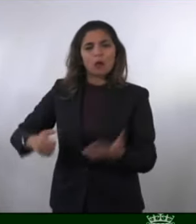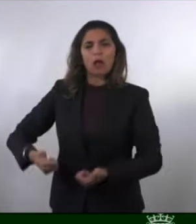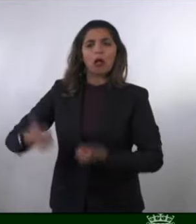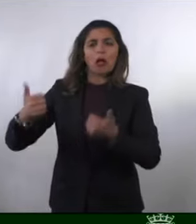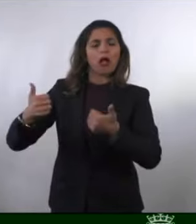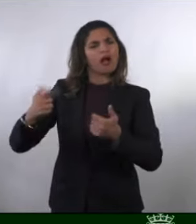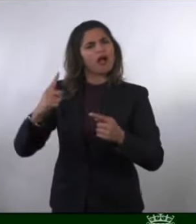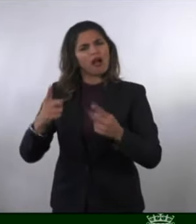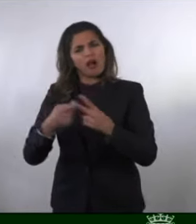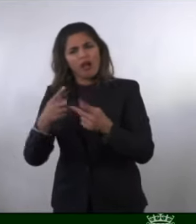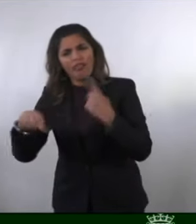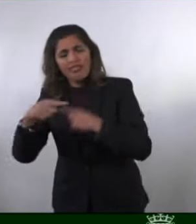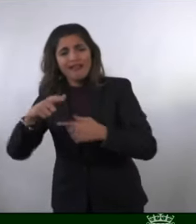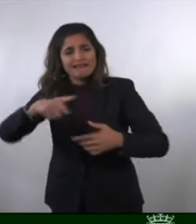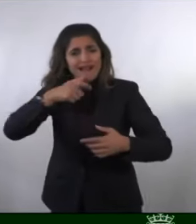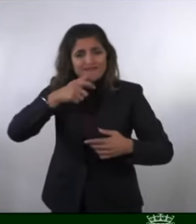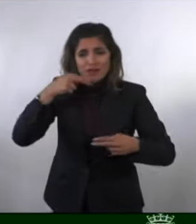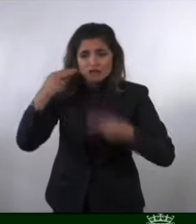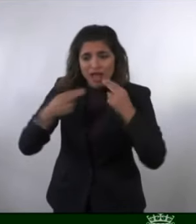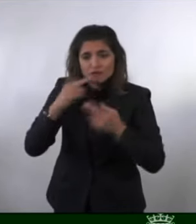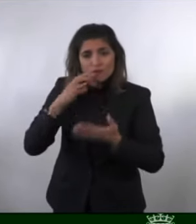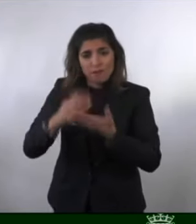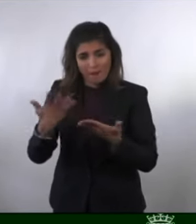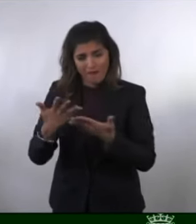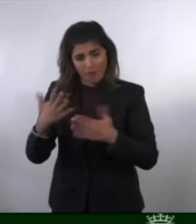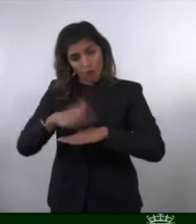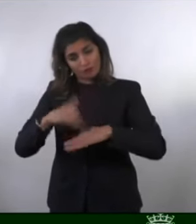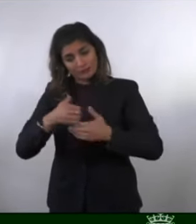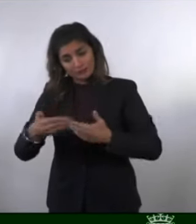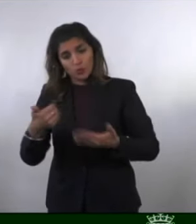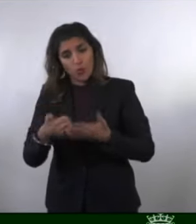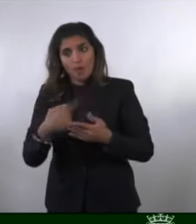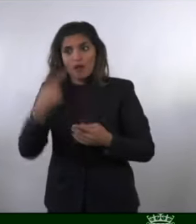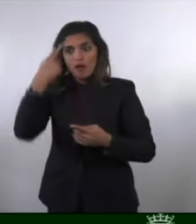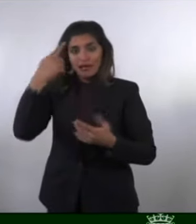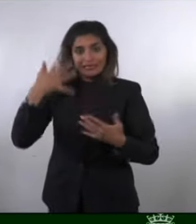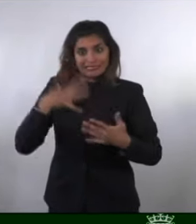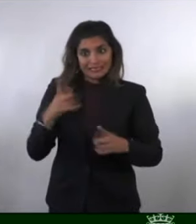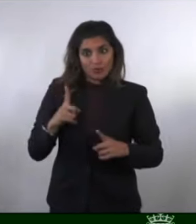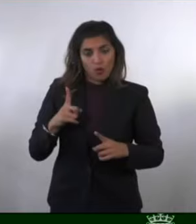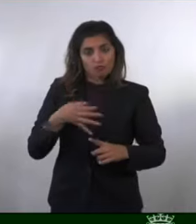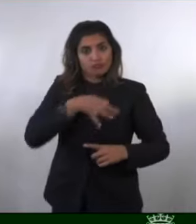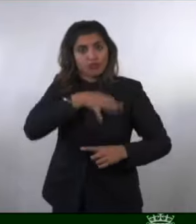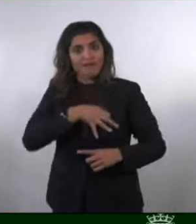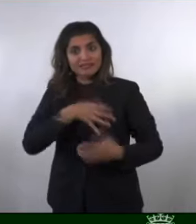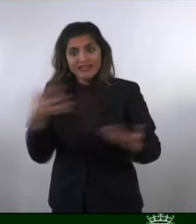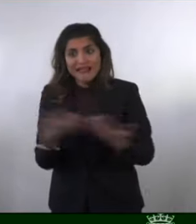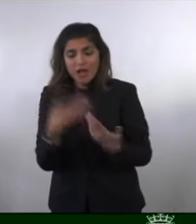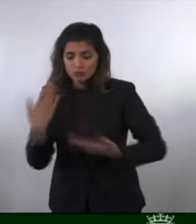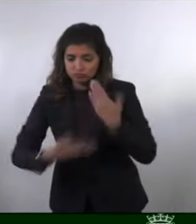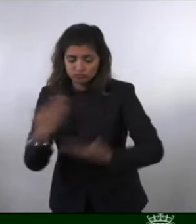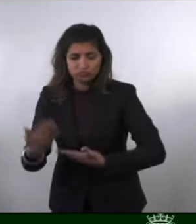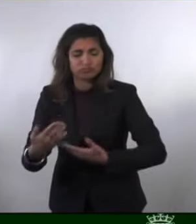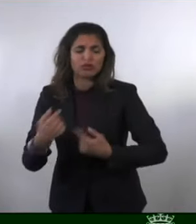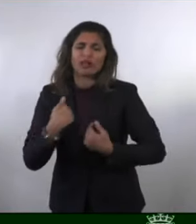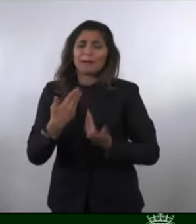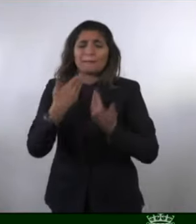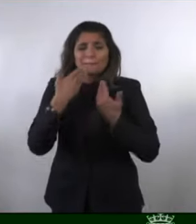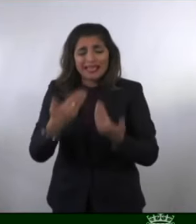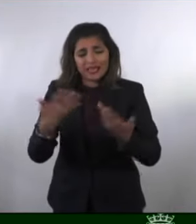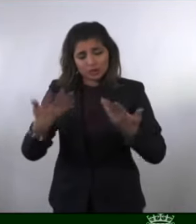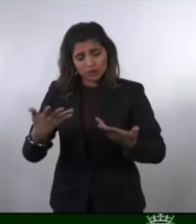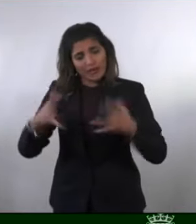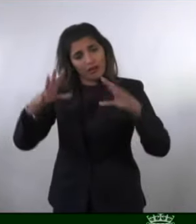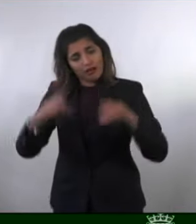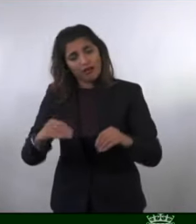and restaurants try to make their profits to see them through the rest of the year. So can I please end this session by asking the Prime